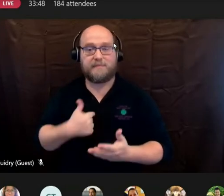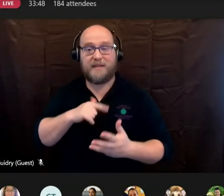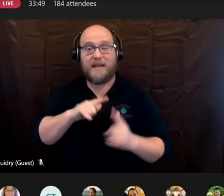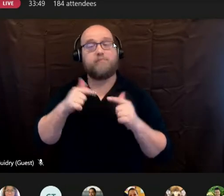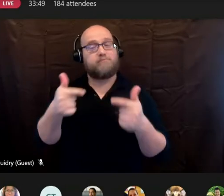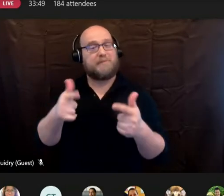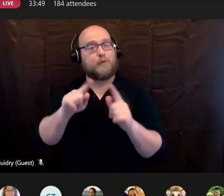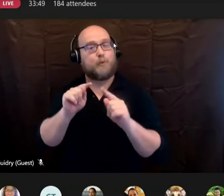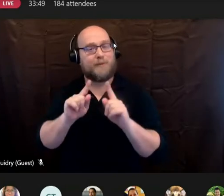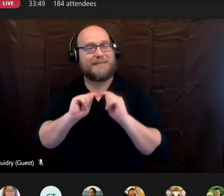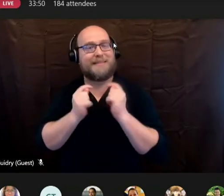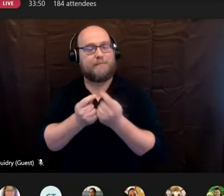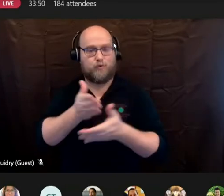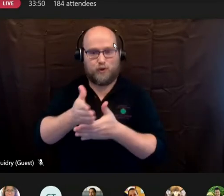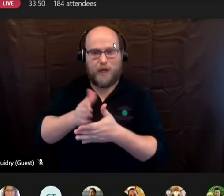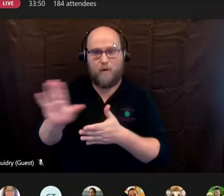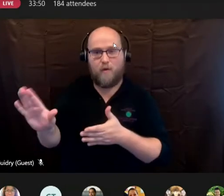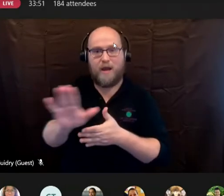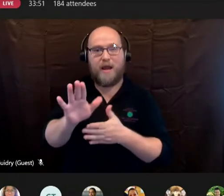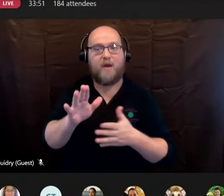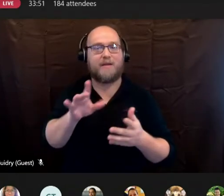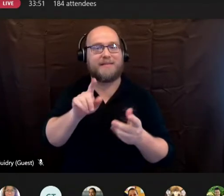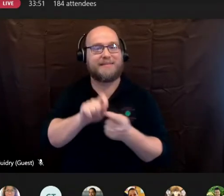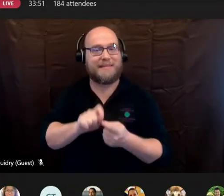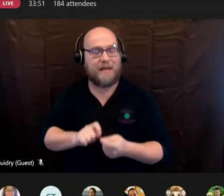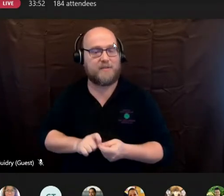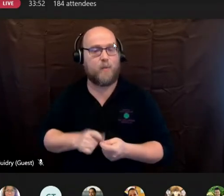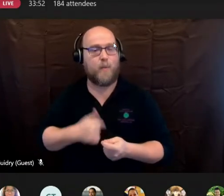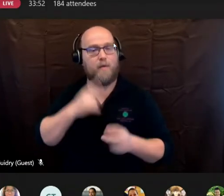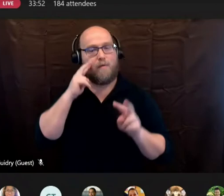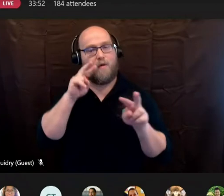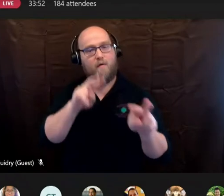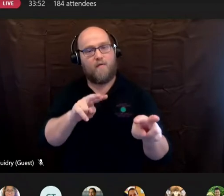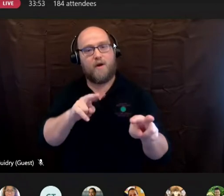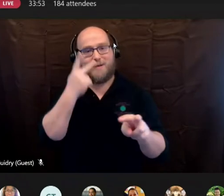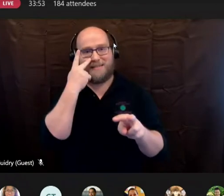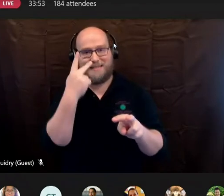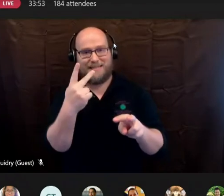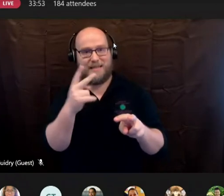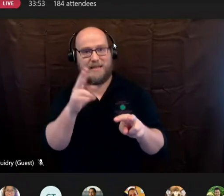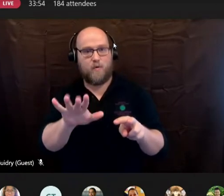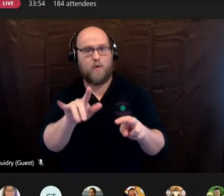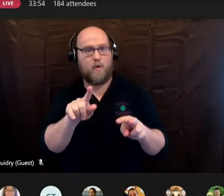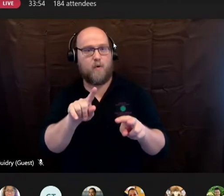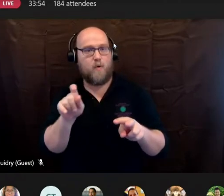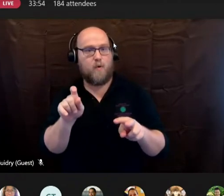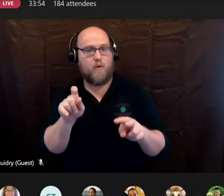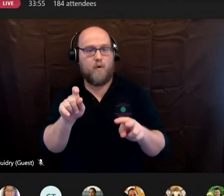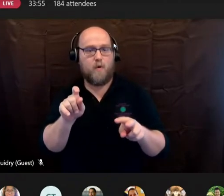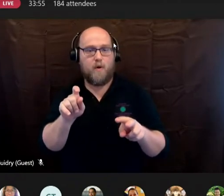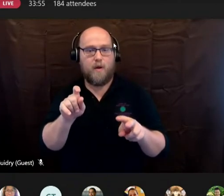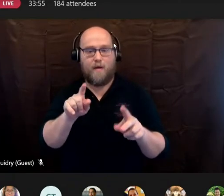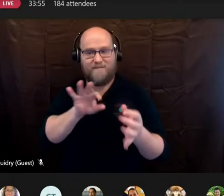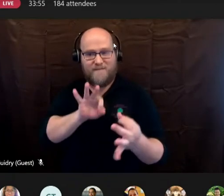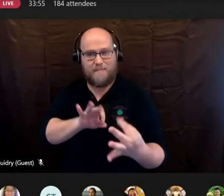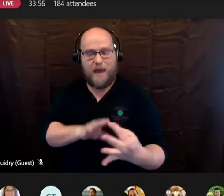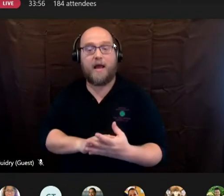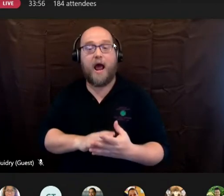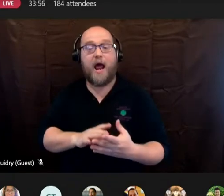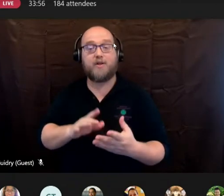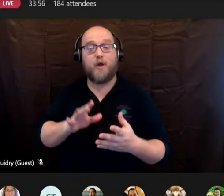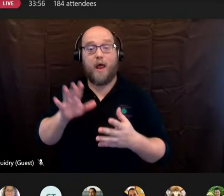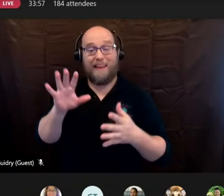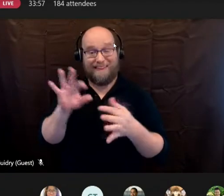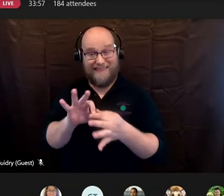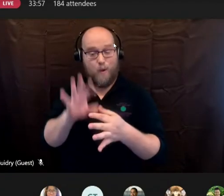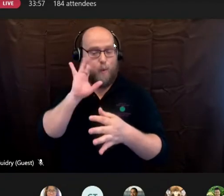questions across the evening. And the link to share those questions will be coming up in the chat. But now I'm going to turn it over to my brilliant colleague,